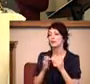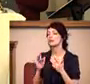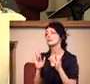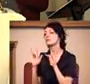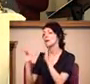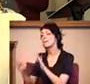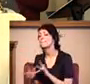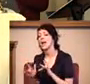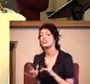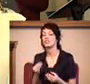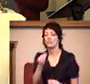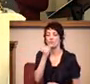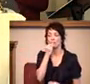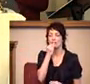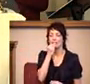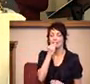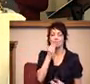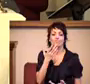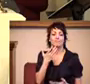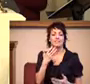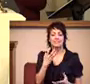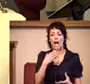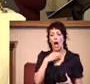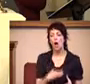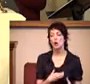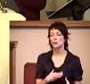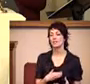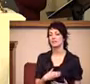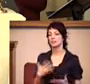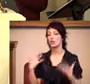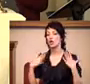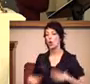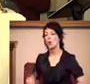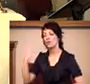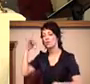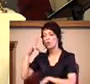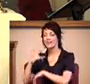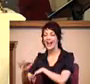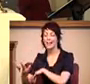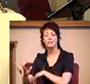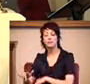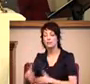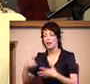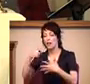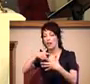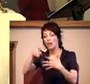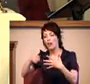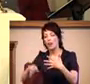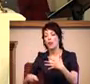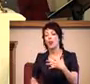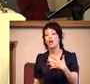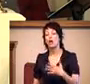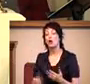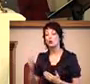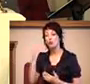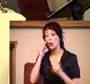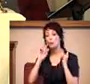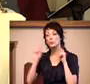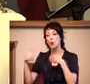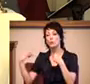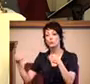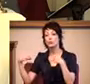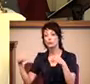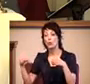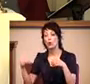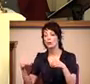free, and the list goes on and on. Do you know that when you go to the store and you see this week that there might be a couple